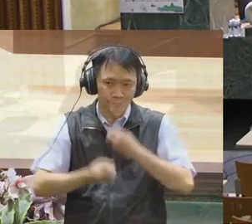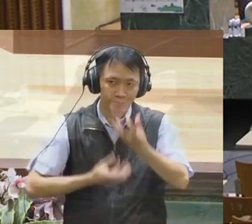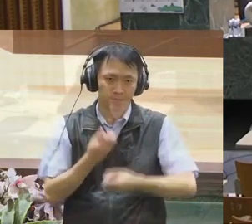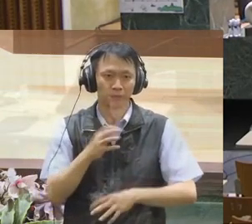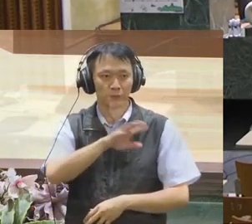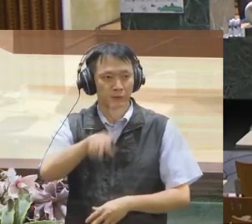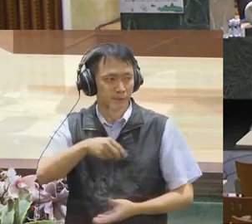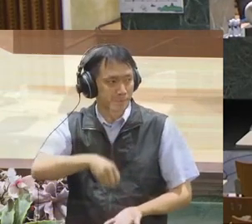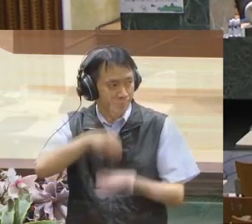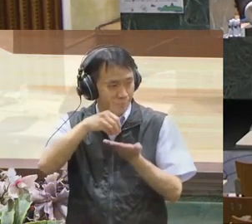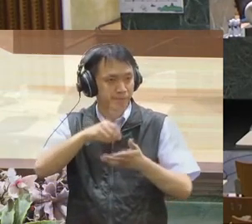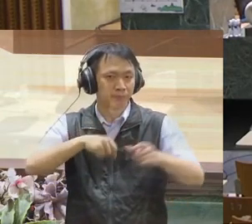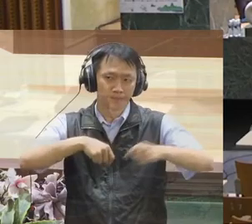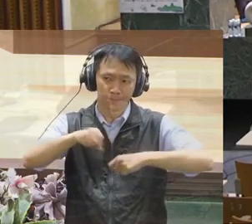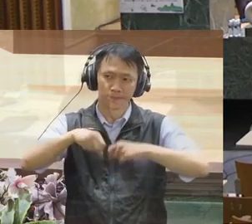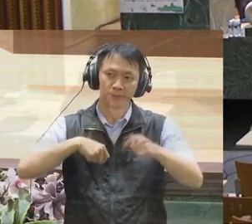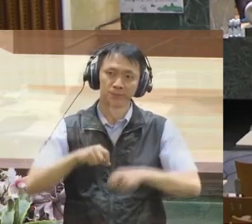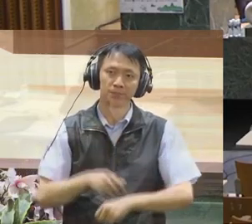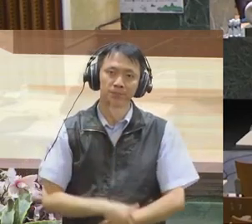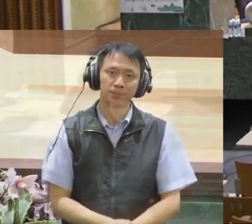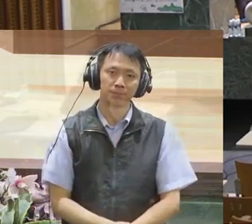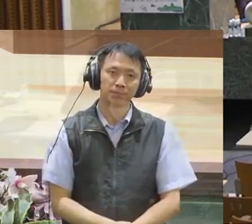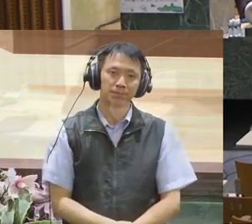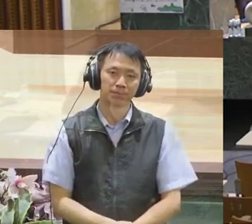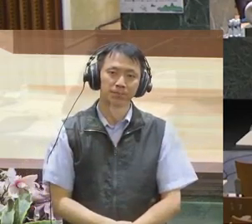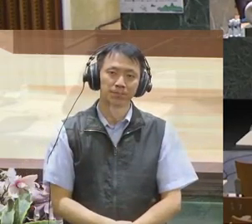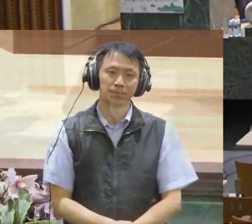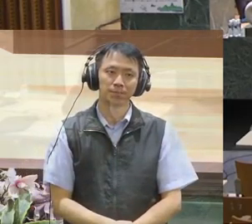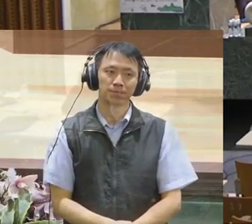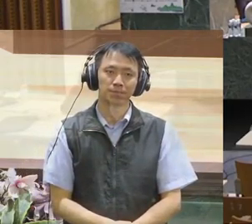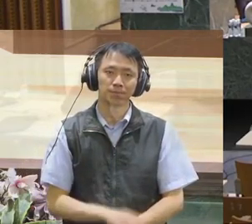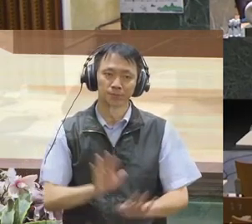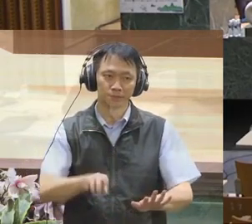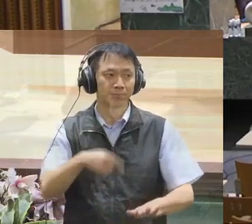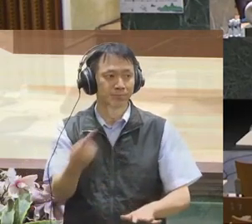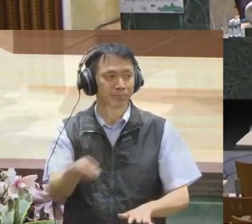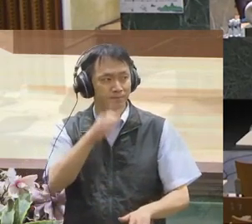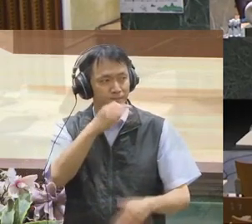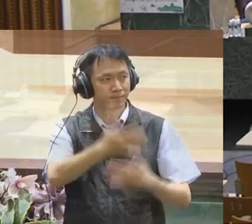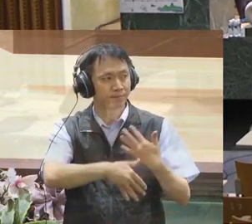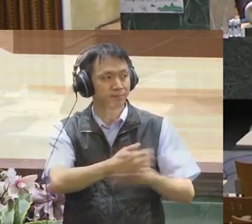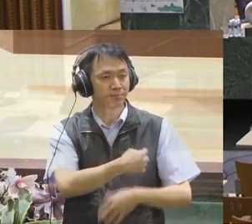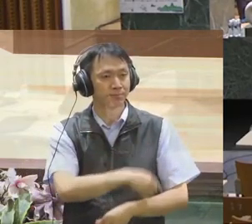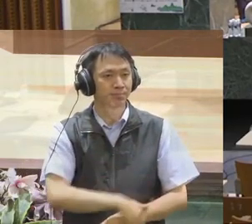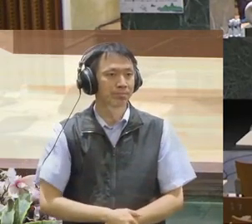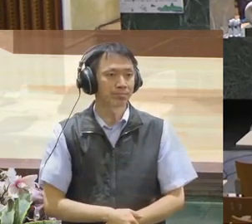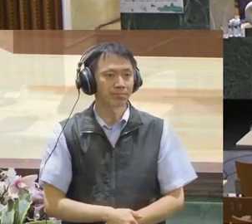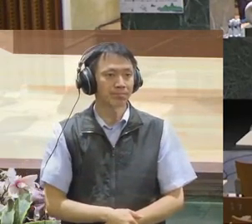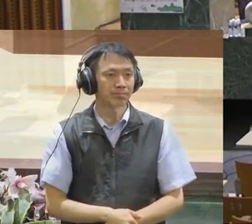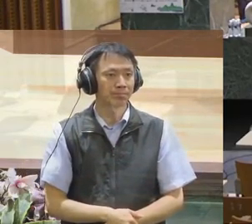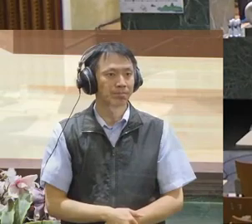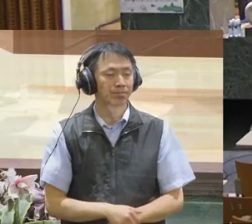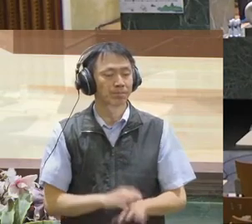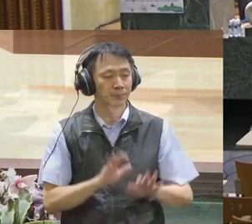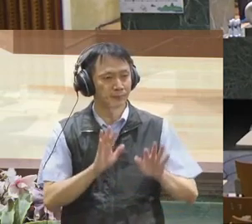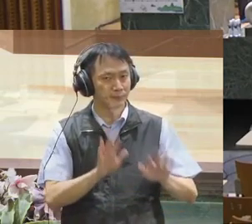region. So if you could move forward, you might be asking yourself, what is Project